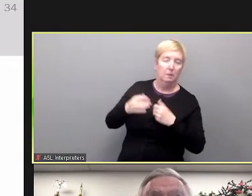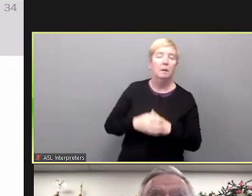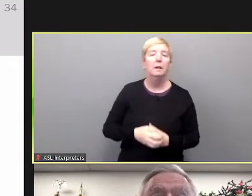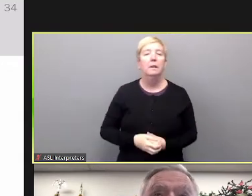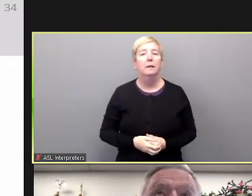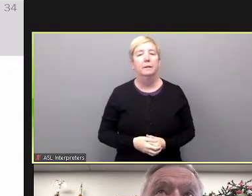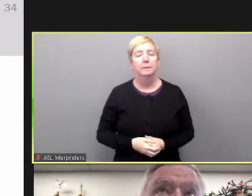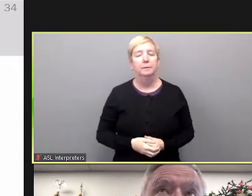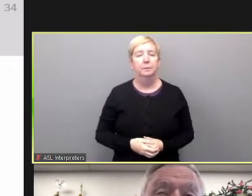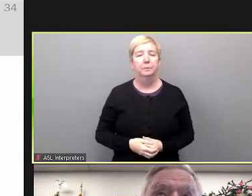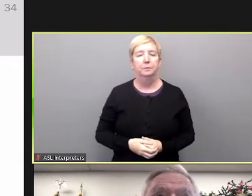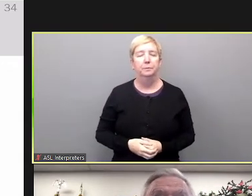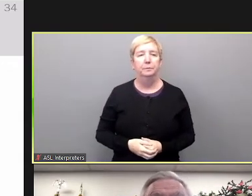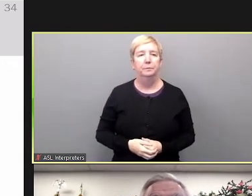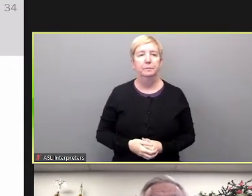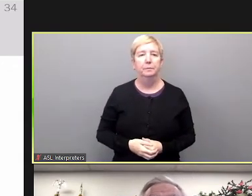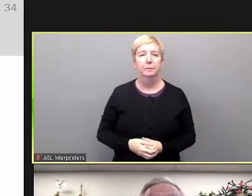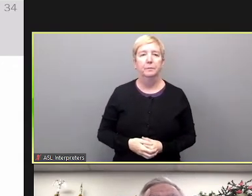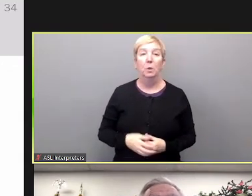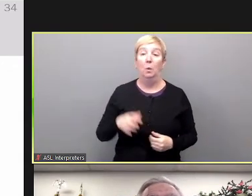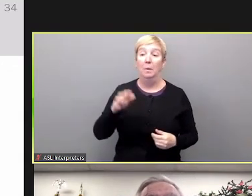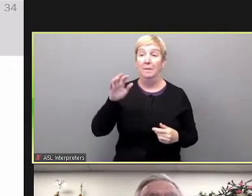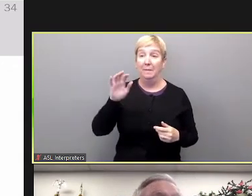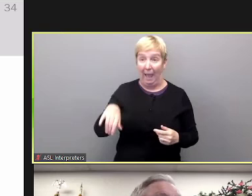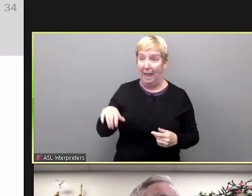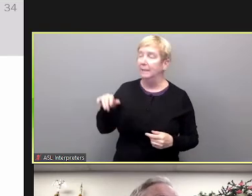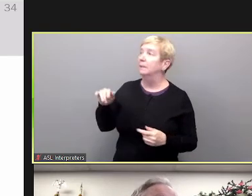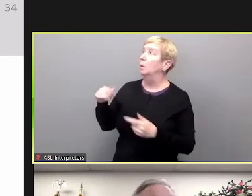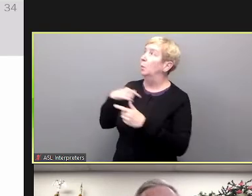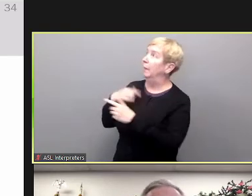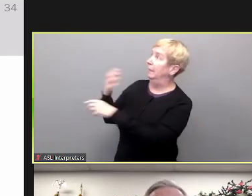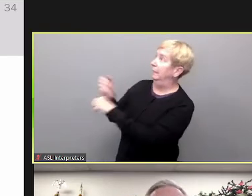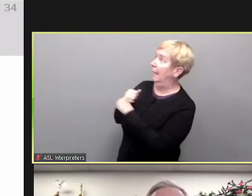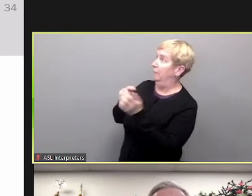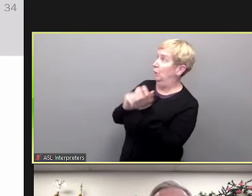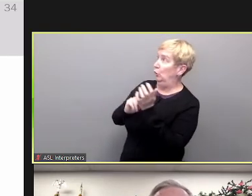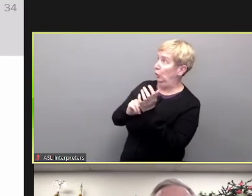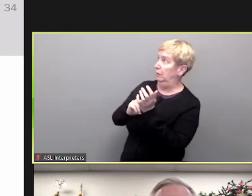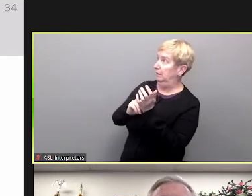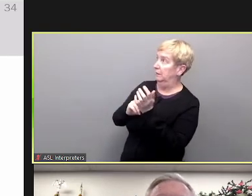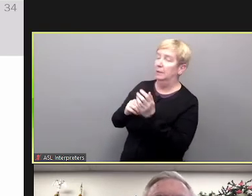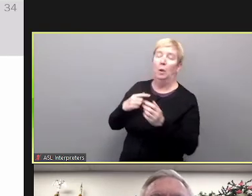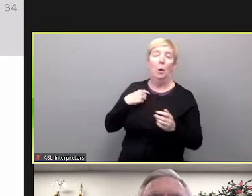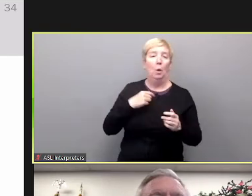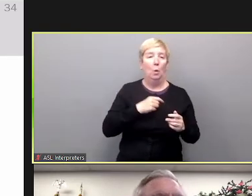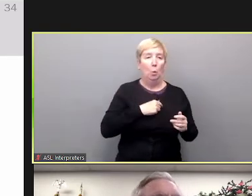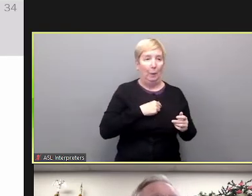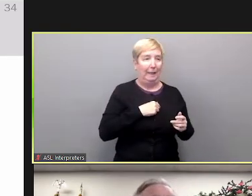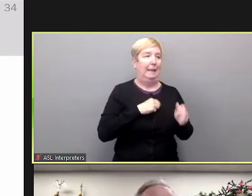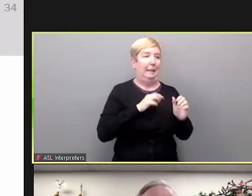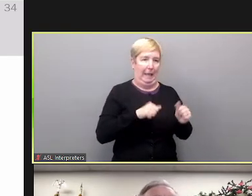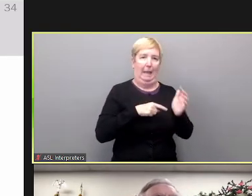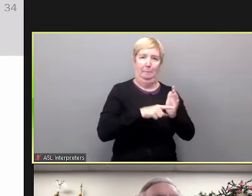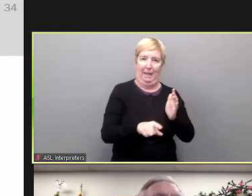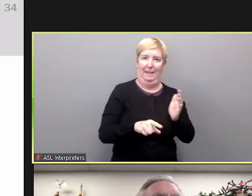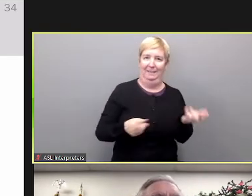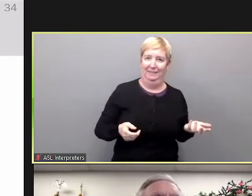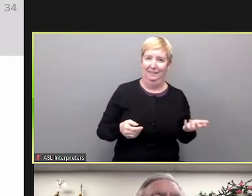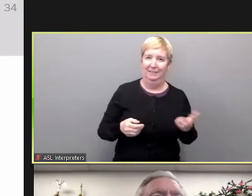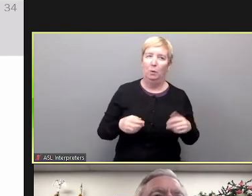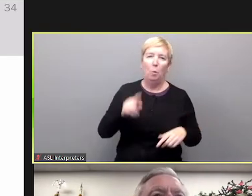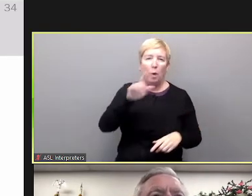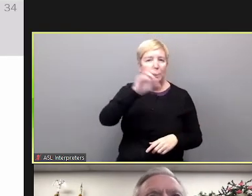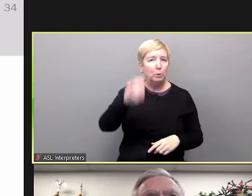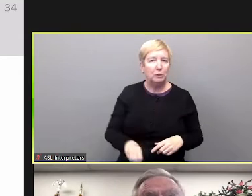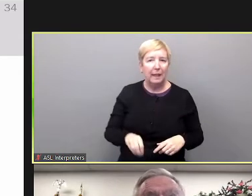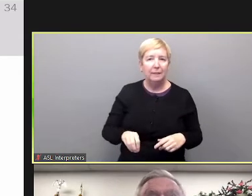that is reimbursed to the state at 100%. Takes a while to get the money back from them after we spend it, but it's reimbursed at 100%. And